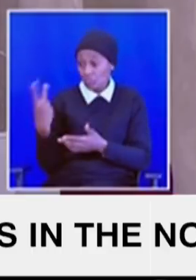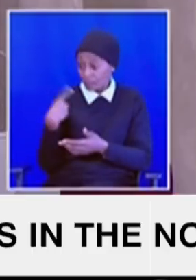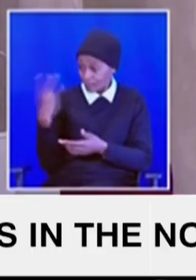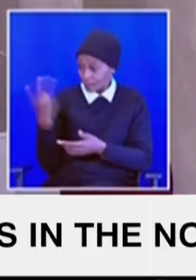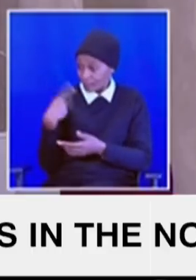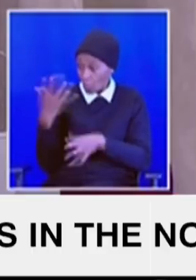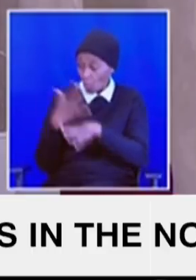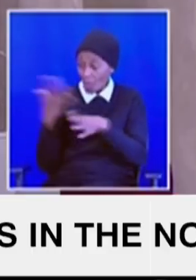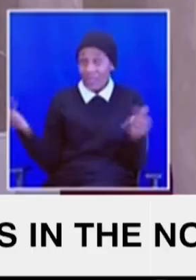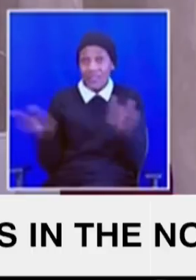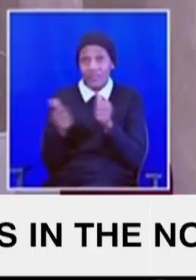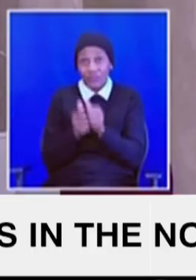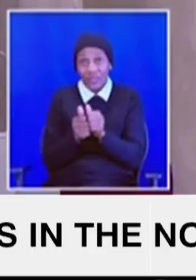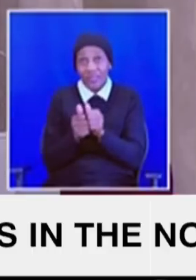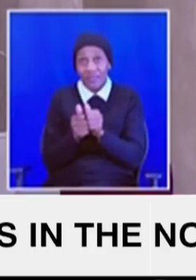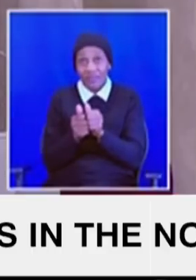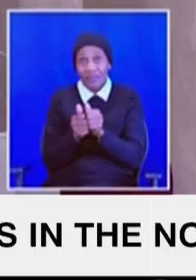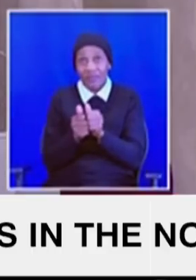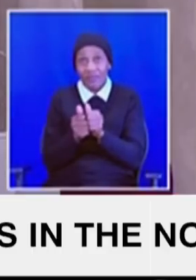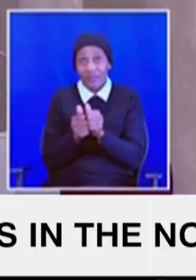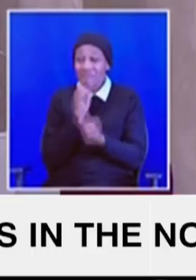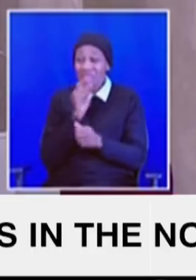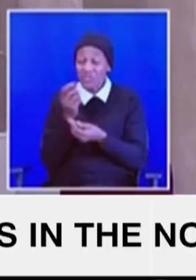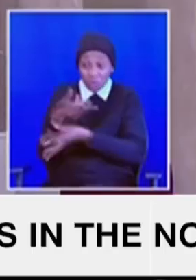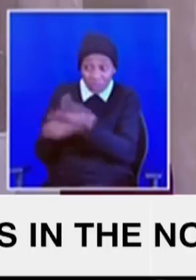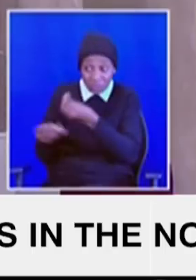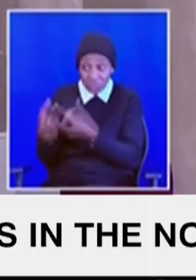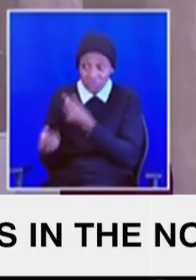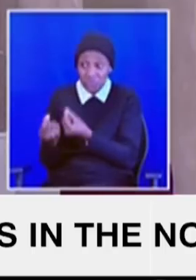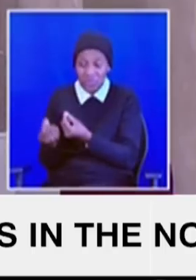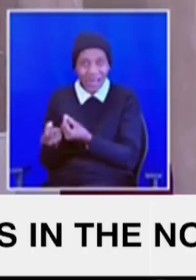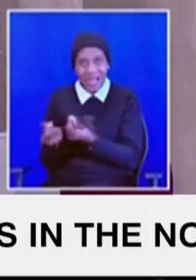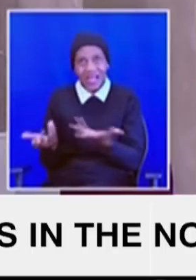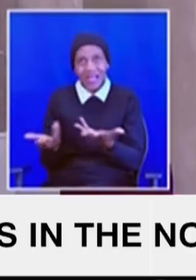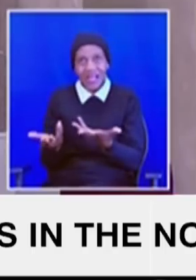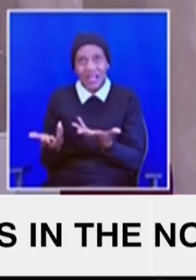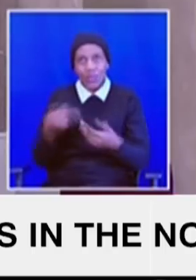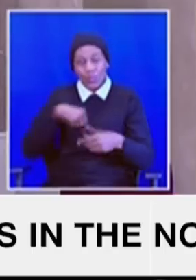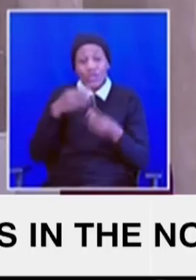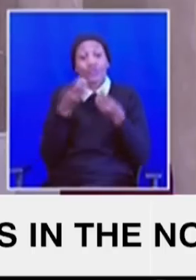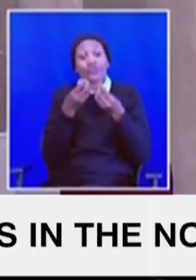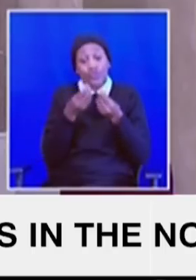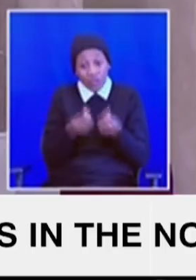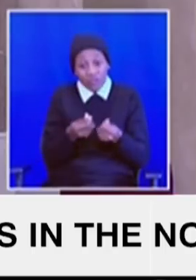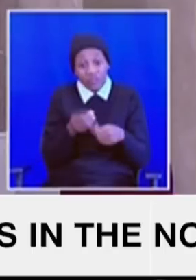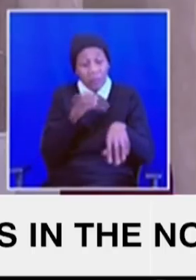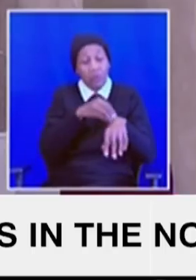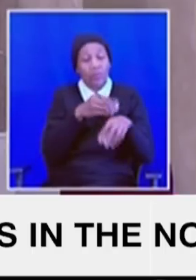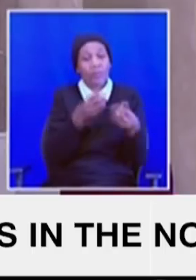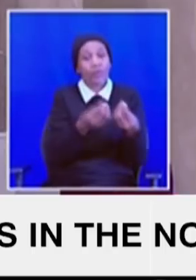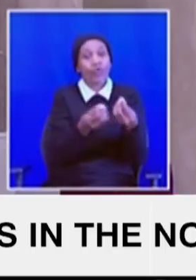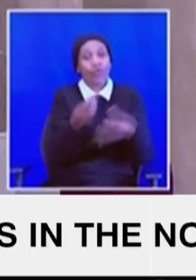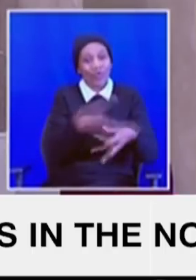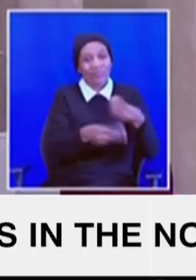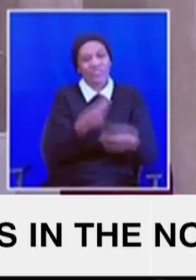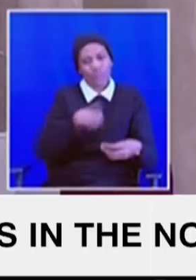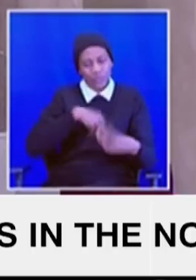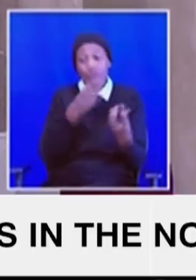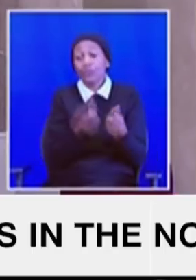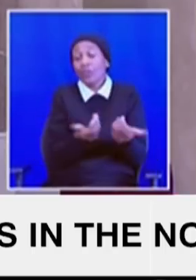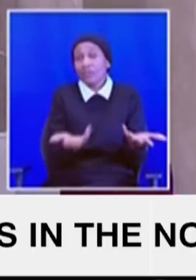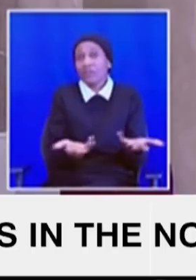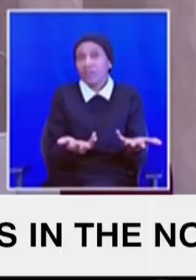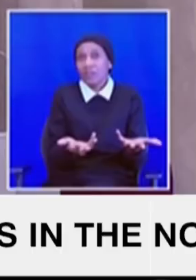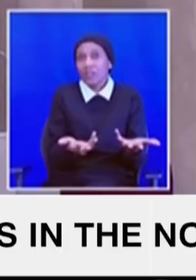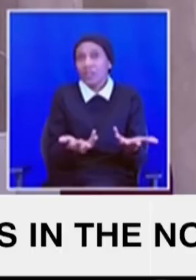don't endorse corruption. Together with us, we'll deal with the problem of corruption. So there should